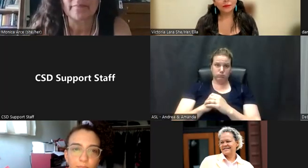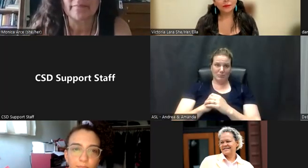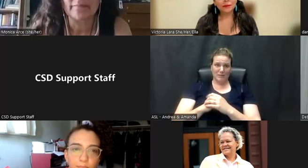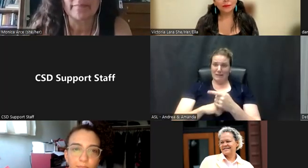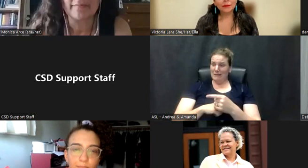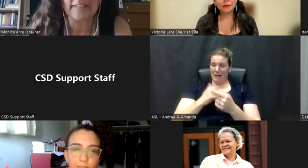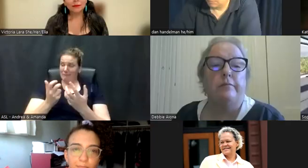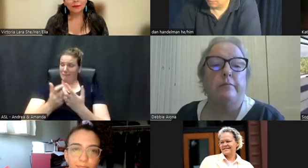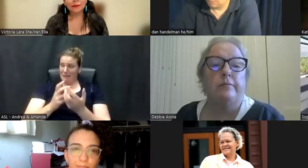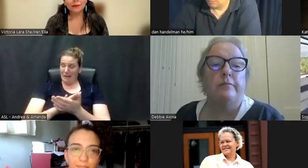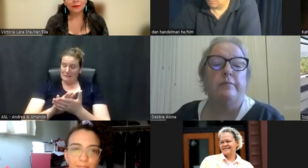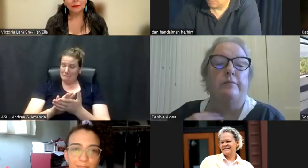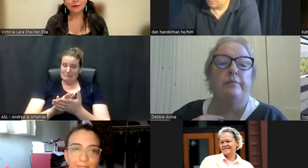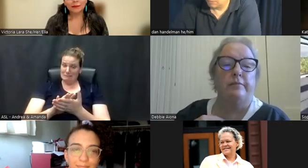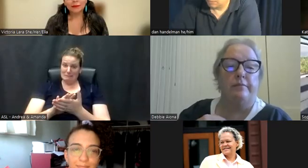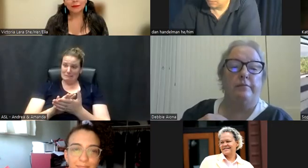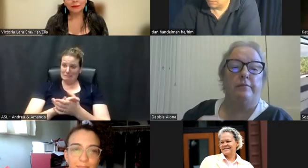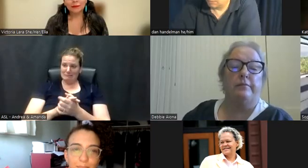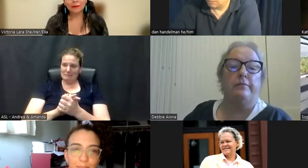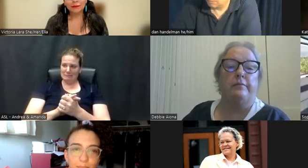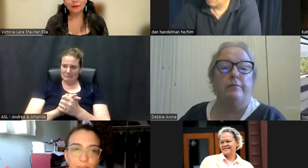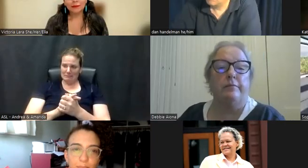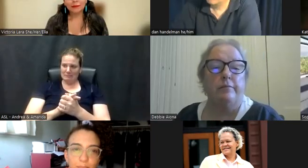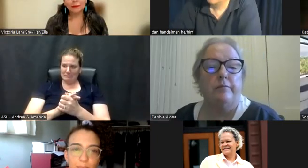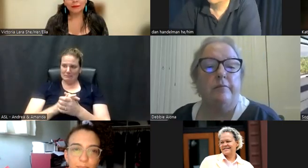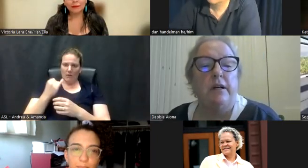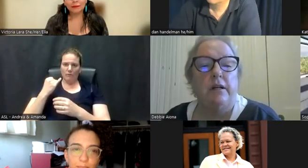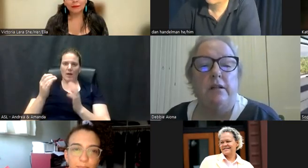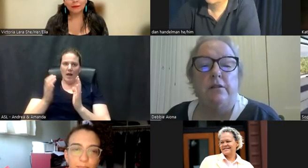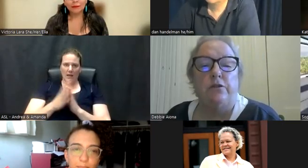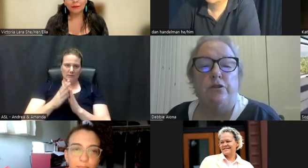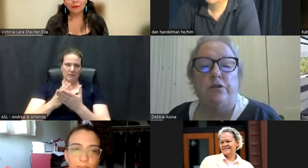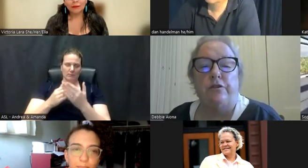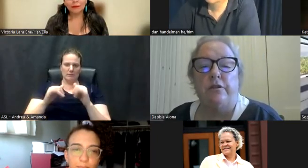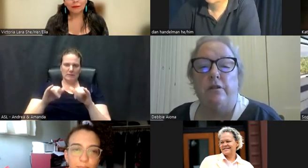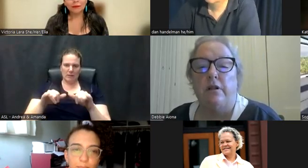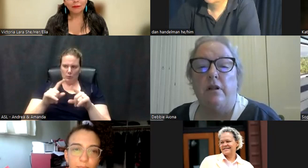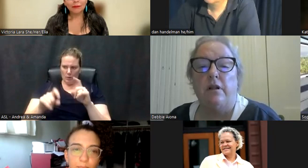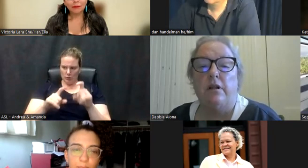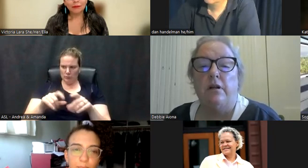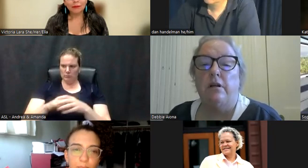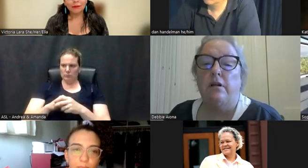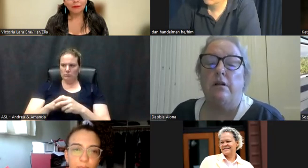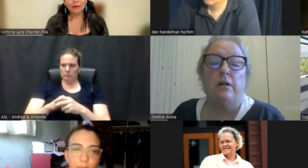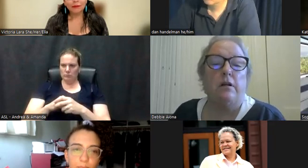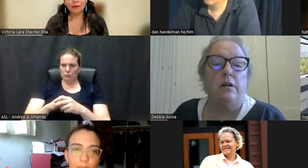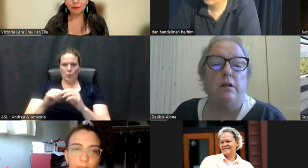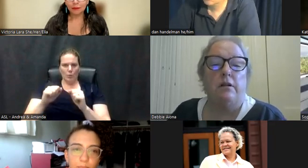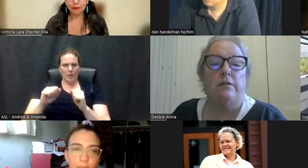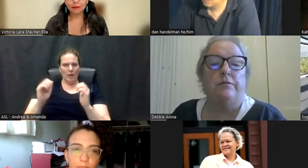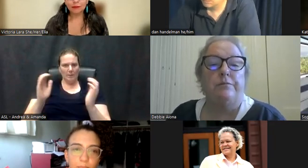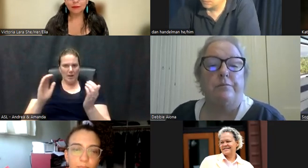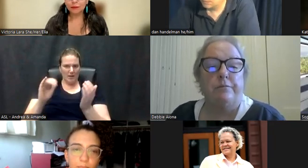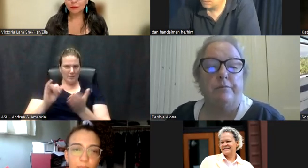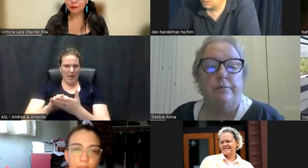It's not gonna fit nicely. It's just, if we ask some of the same questions, we can at least compare the answers to the